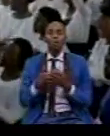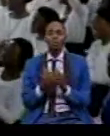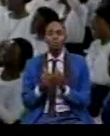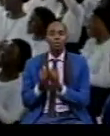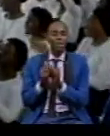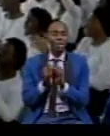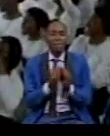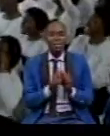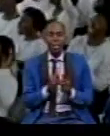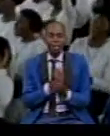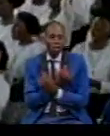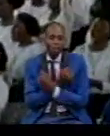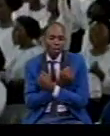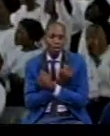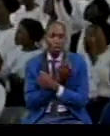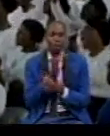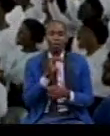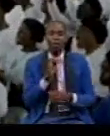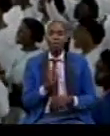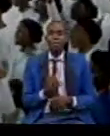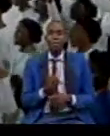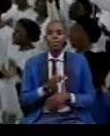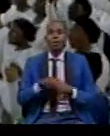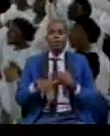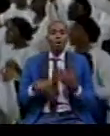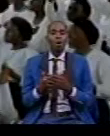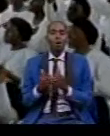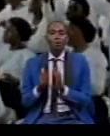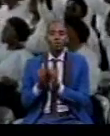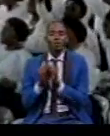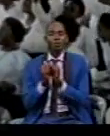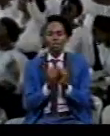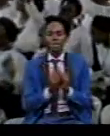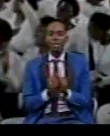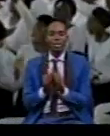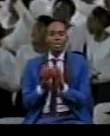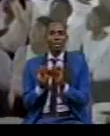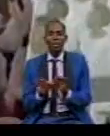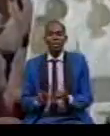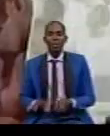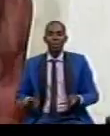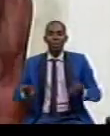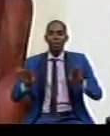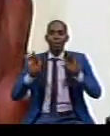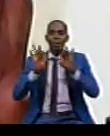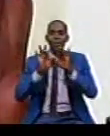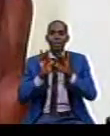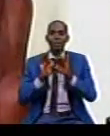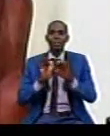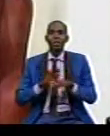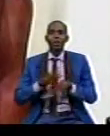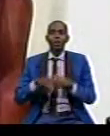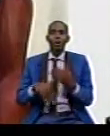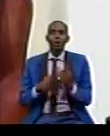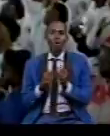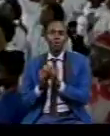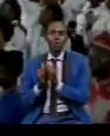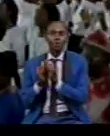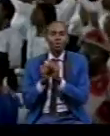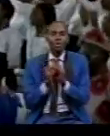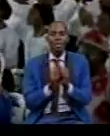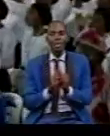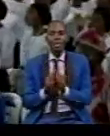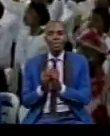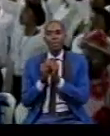unto him the throne of his father David. Verse 33, it tells us, and